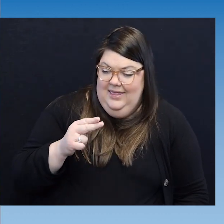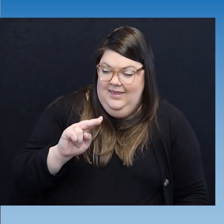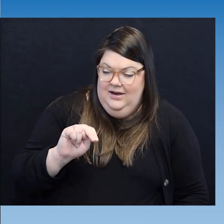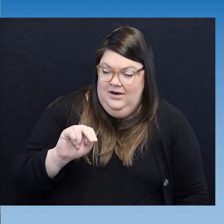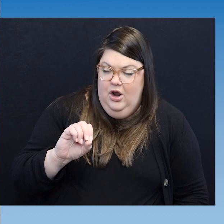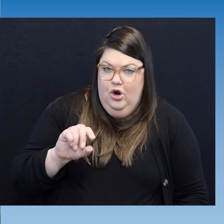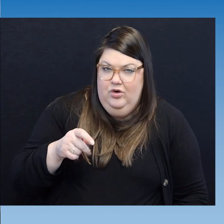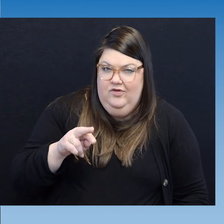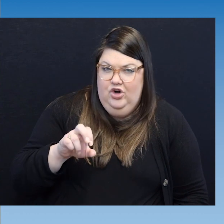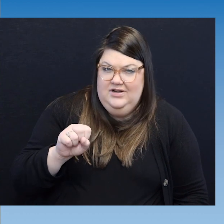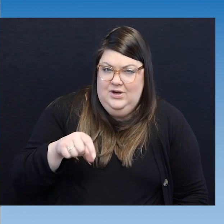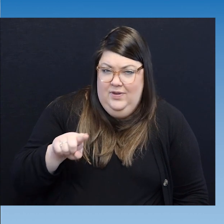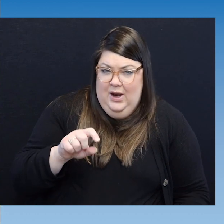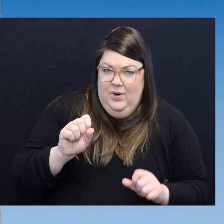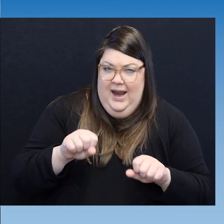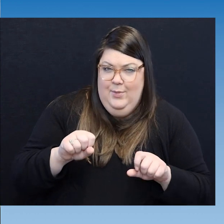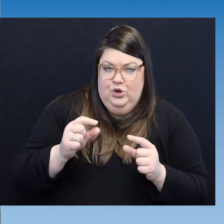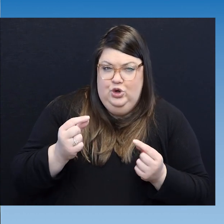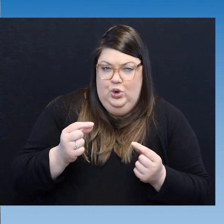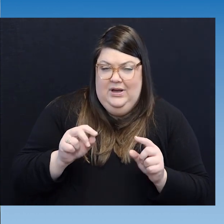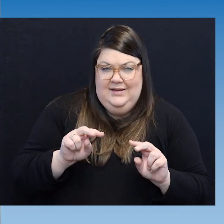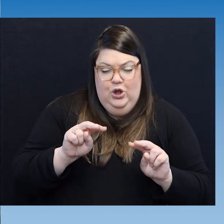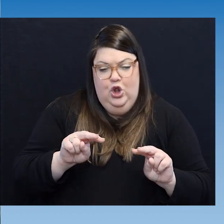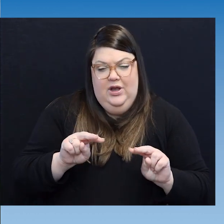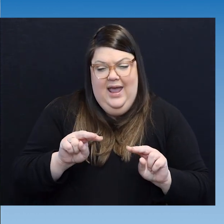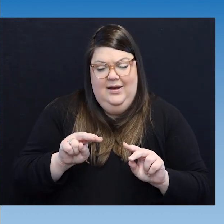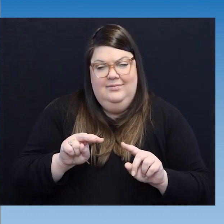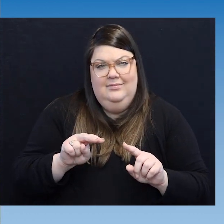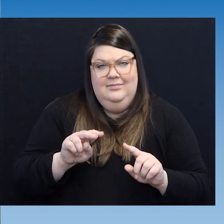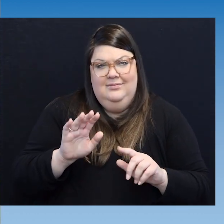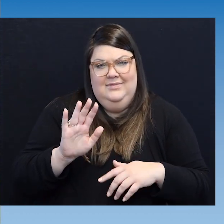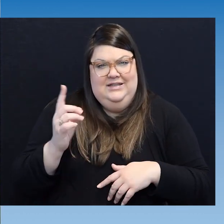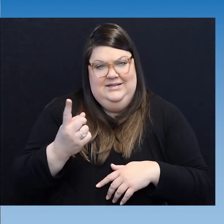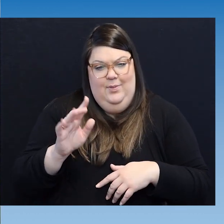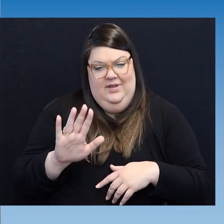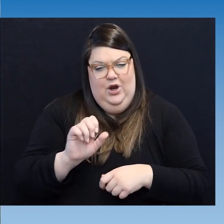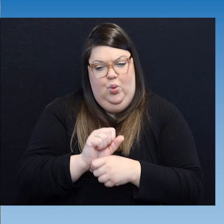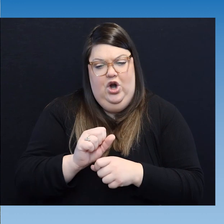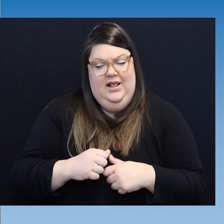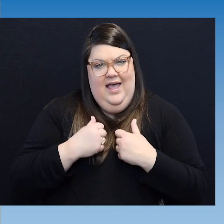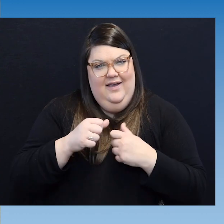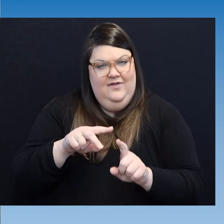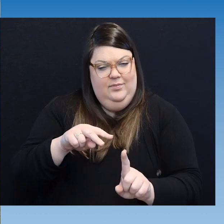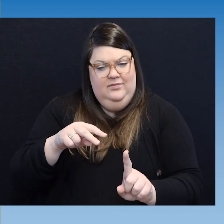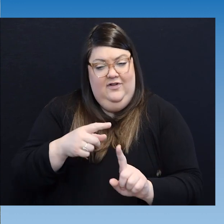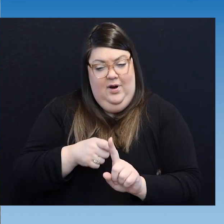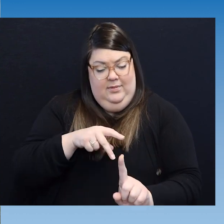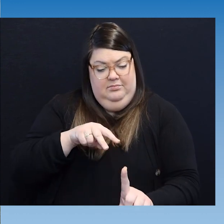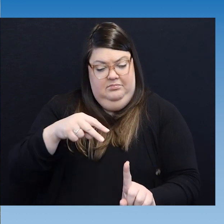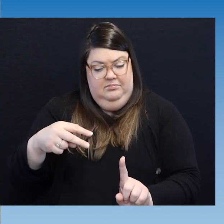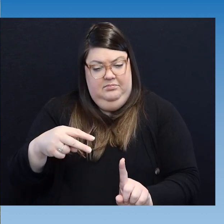to sort of look at somebody's work life from a particular vantage point, right? From having heard